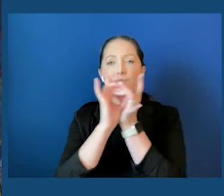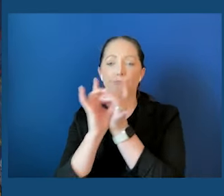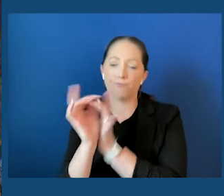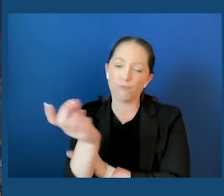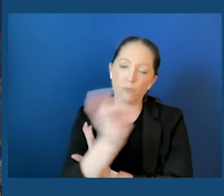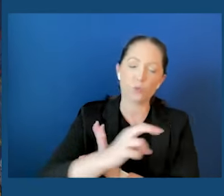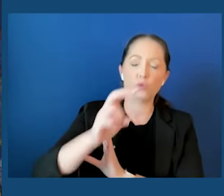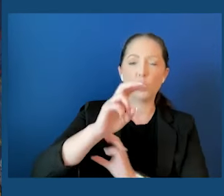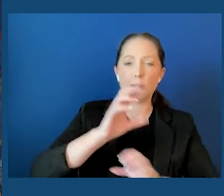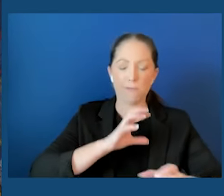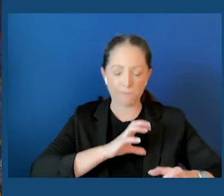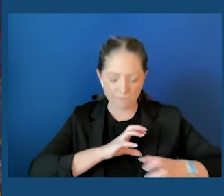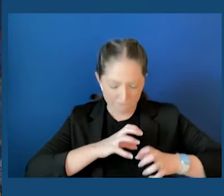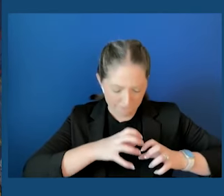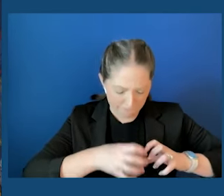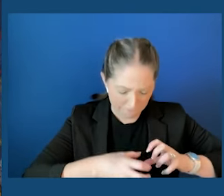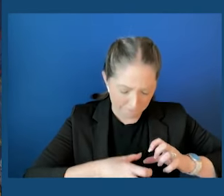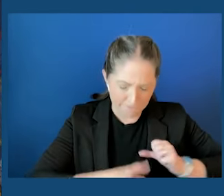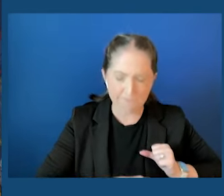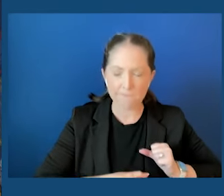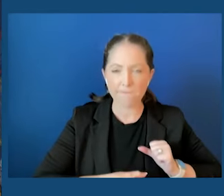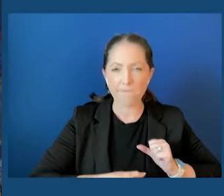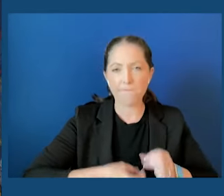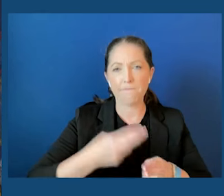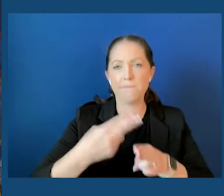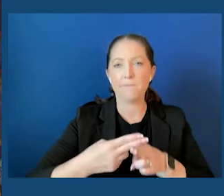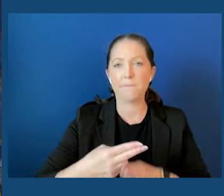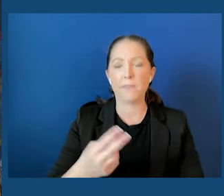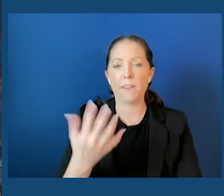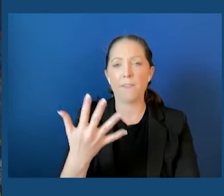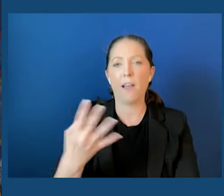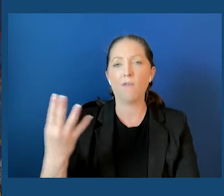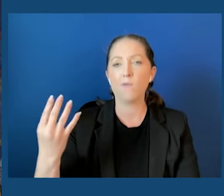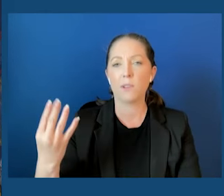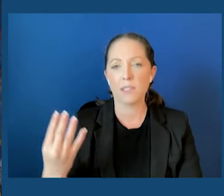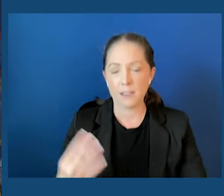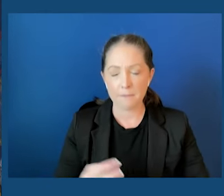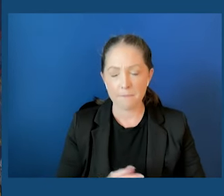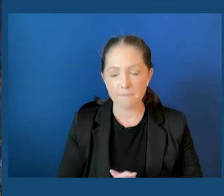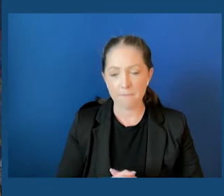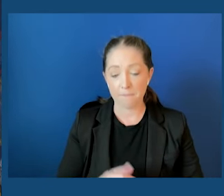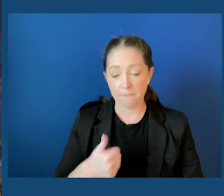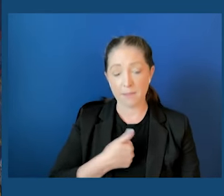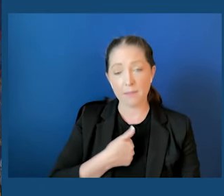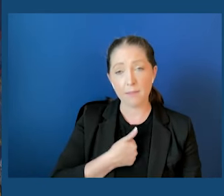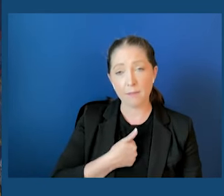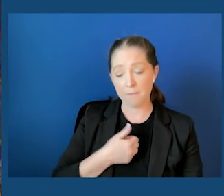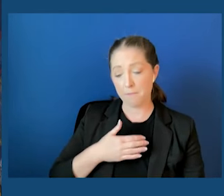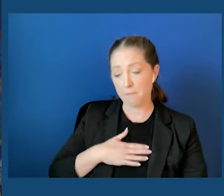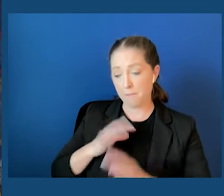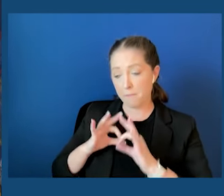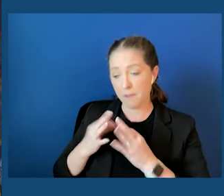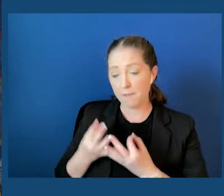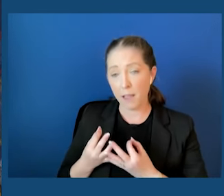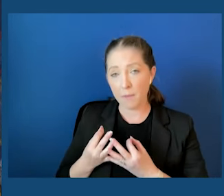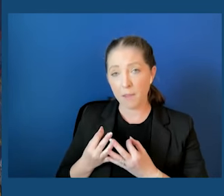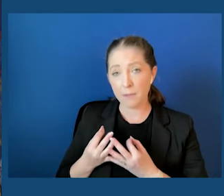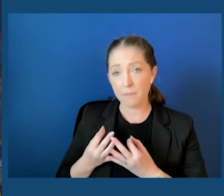is 514. I and my family grieve for our mother.